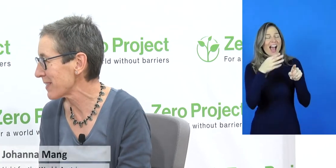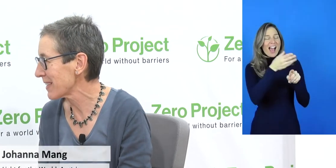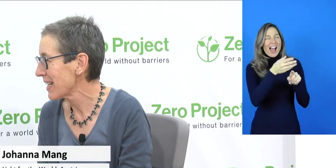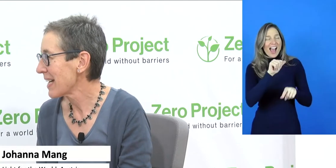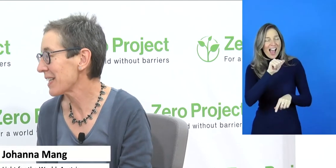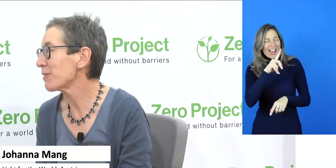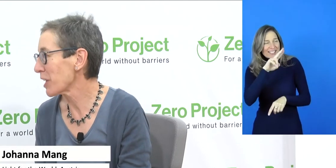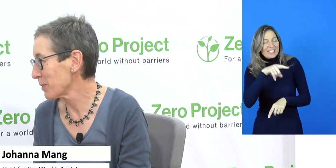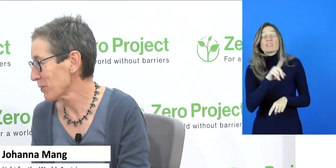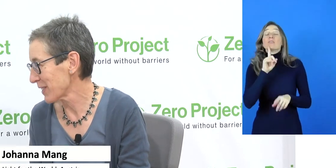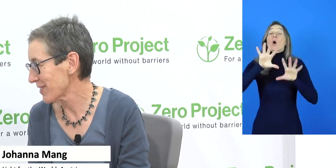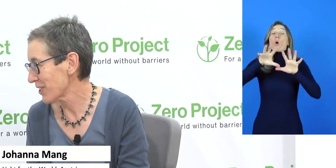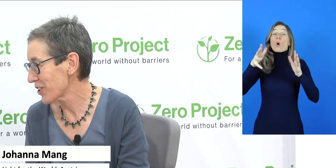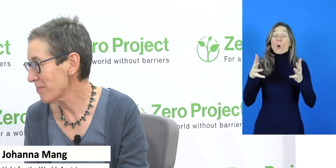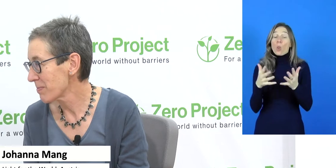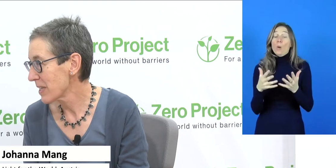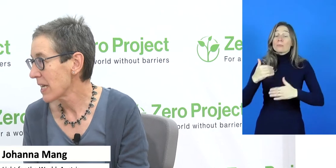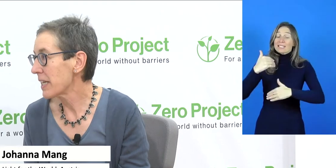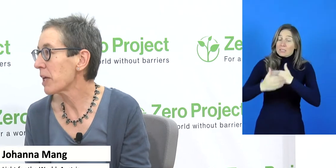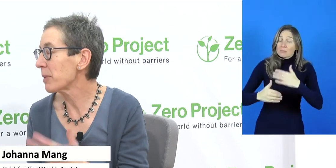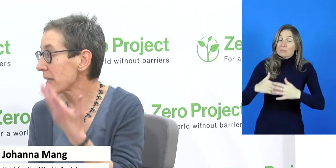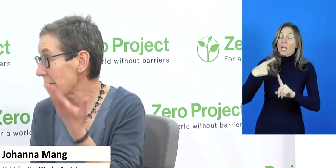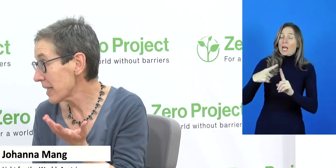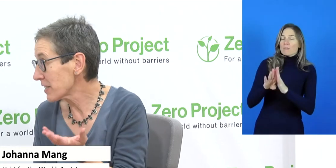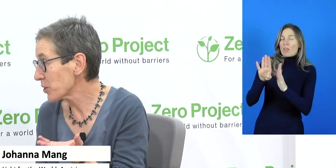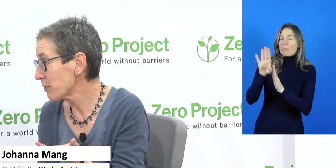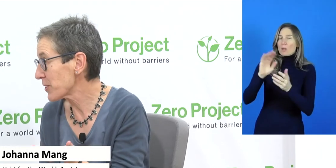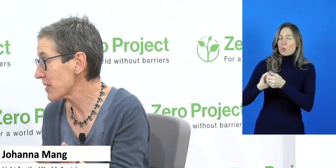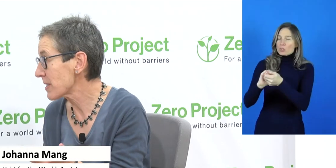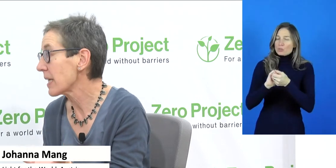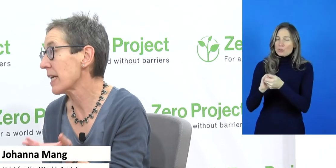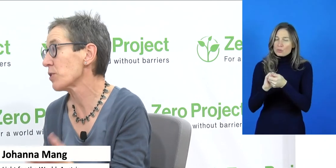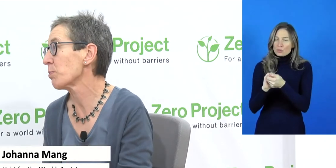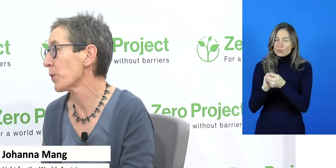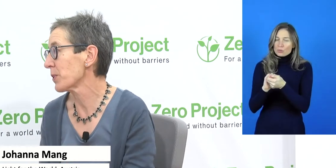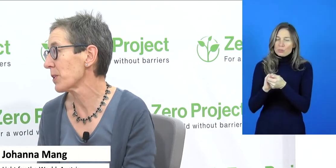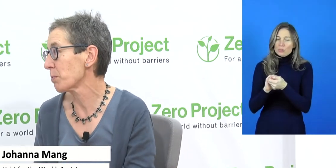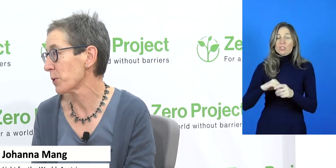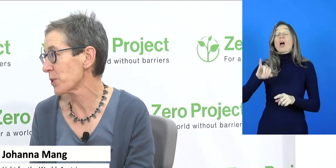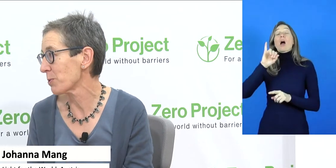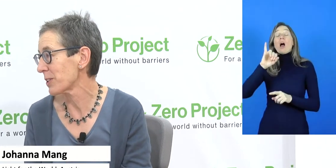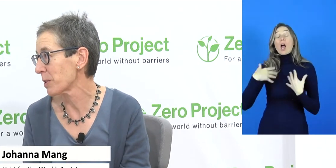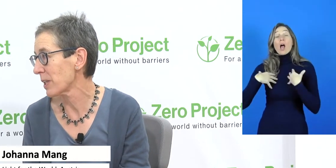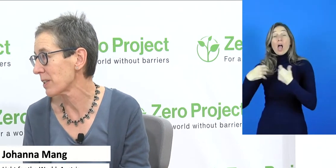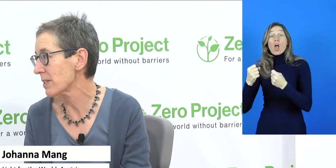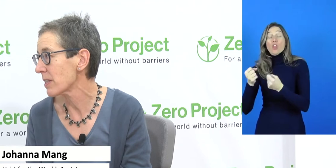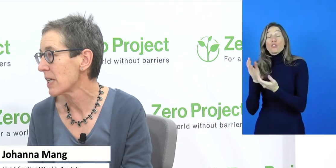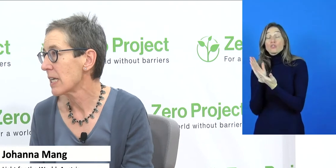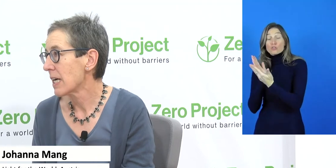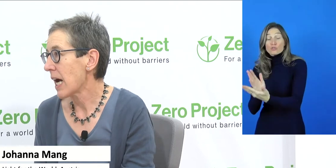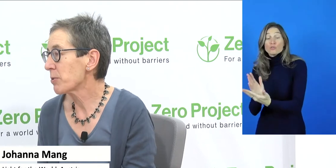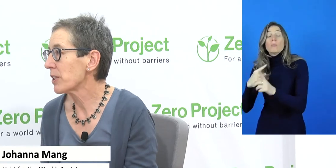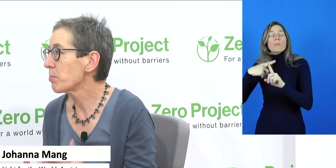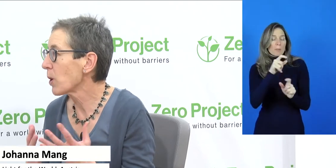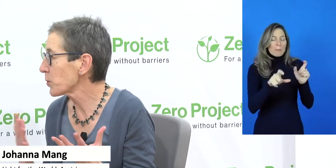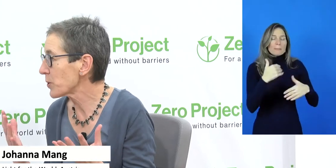disability and development organization, enabling eye health services and supporting persons with disabilities,